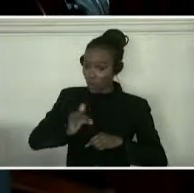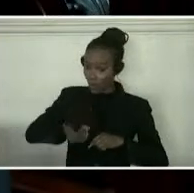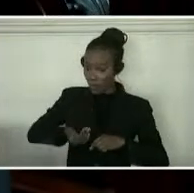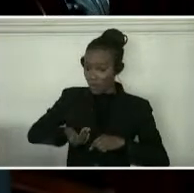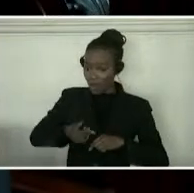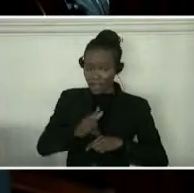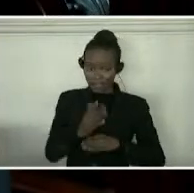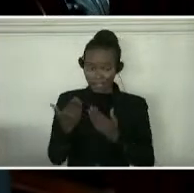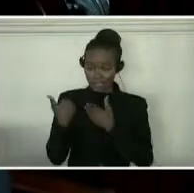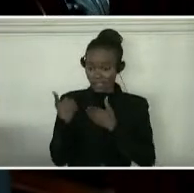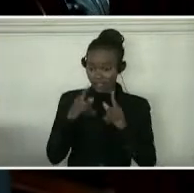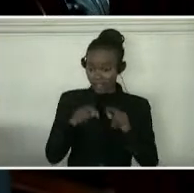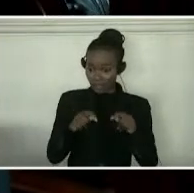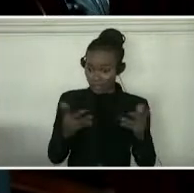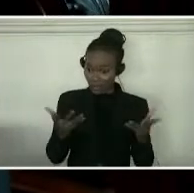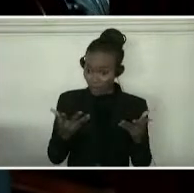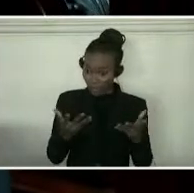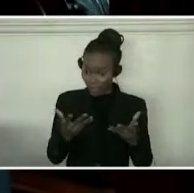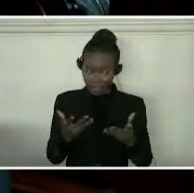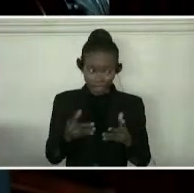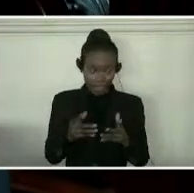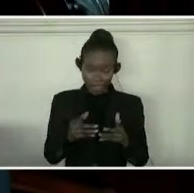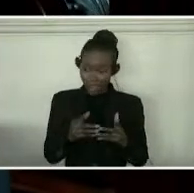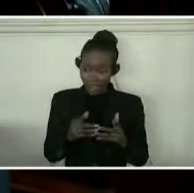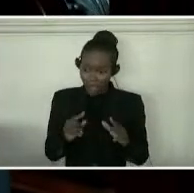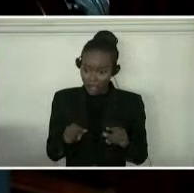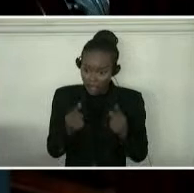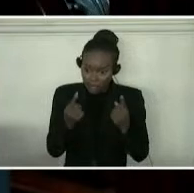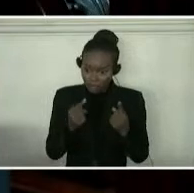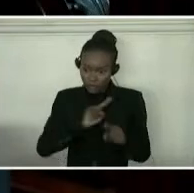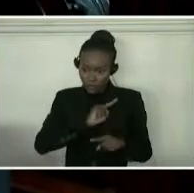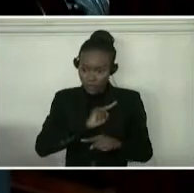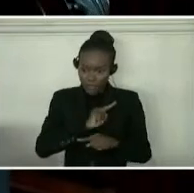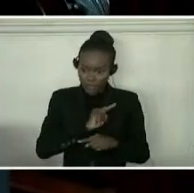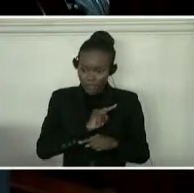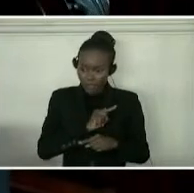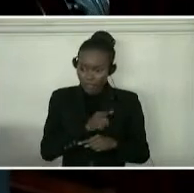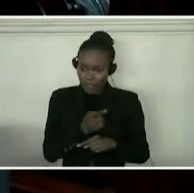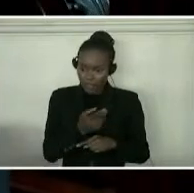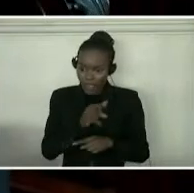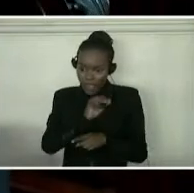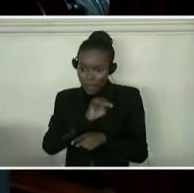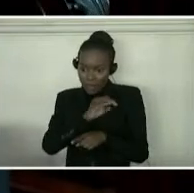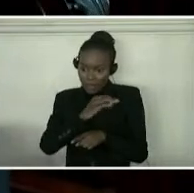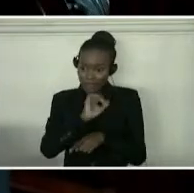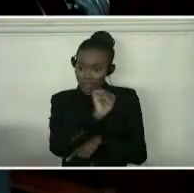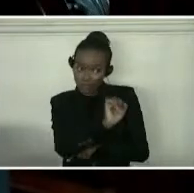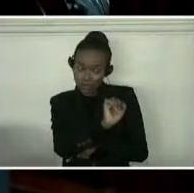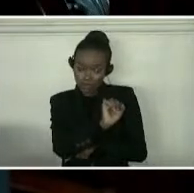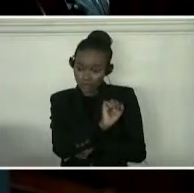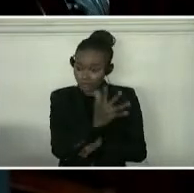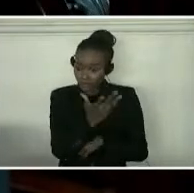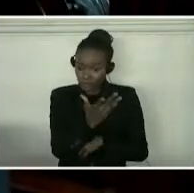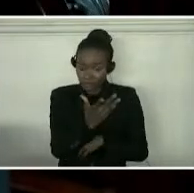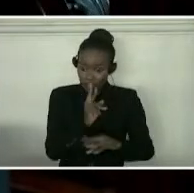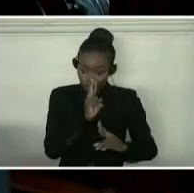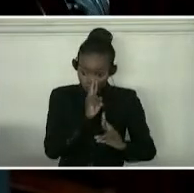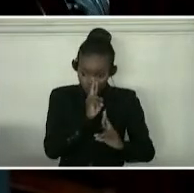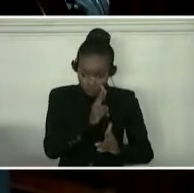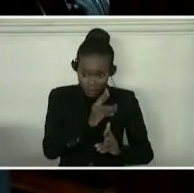honorable speaker department of sports and the creation has done a tremendous work on uplifting our sports in our